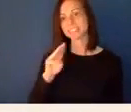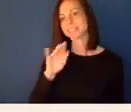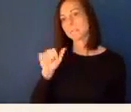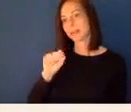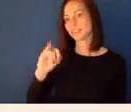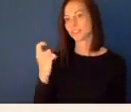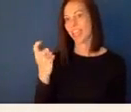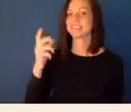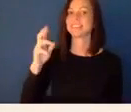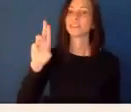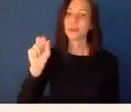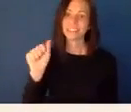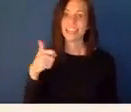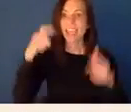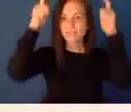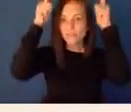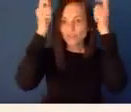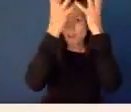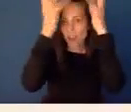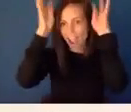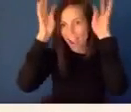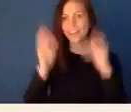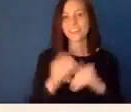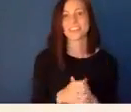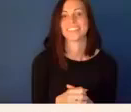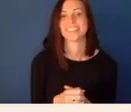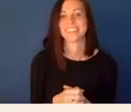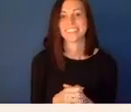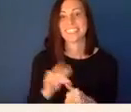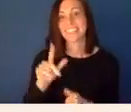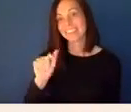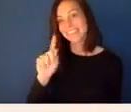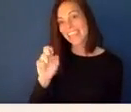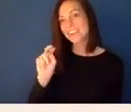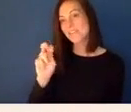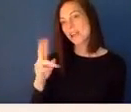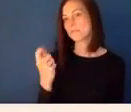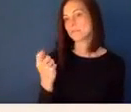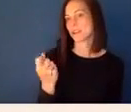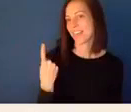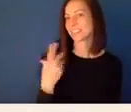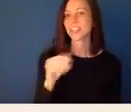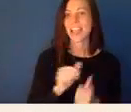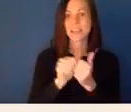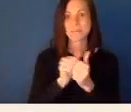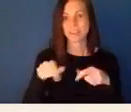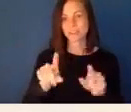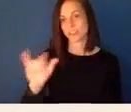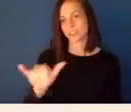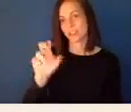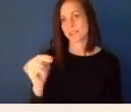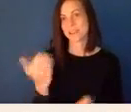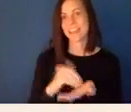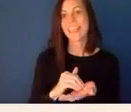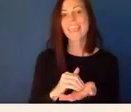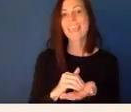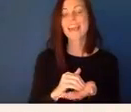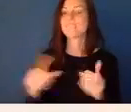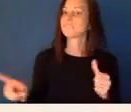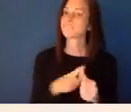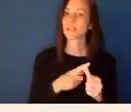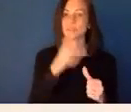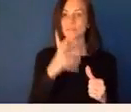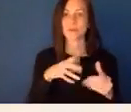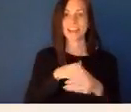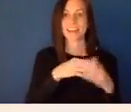crowned her in late November of last year, and then competed in January. I was the first one in a wheelchair ever.